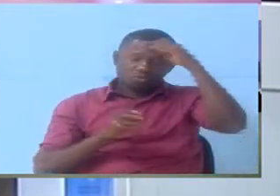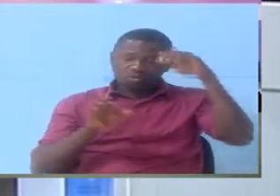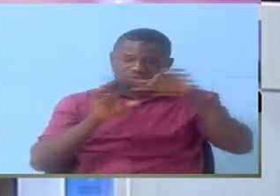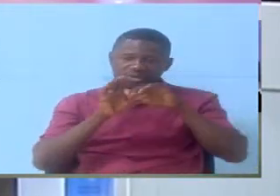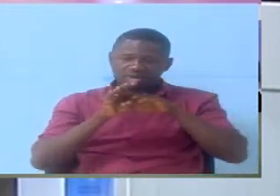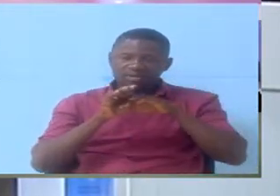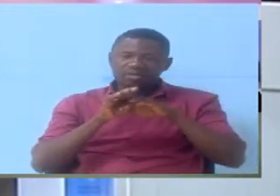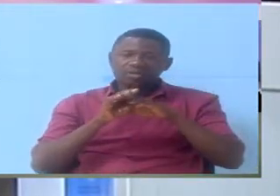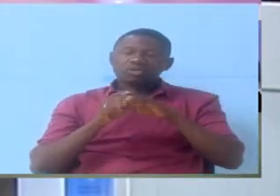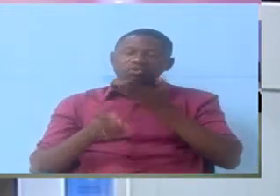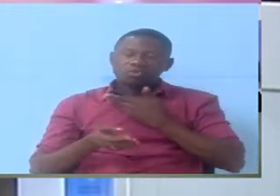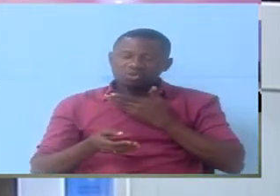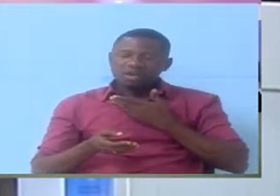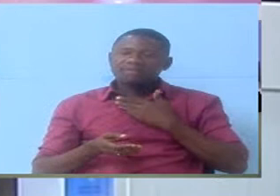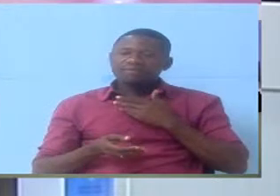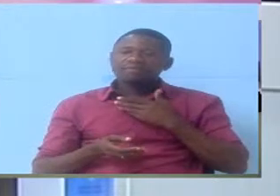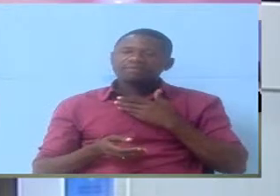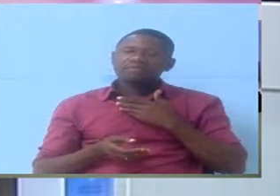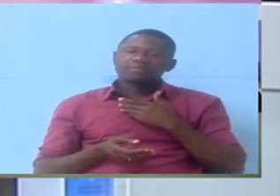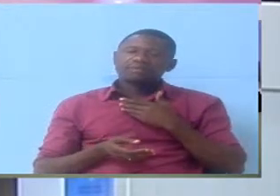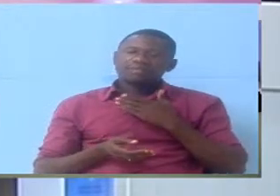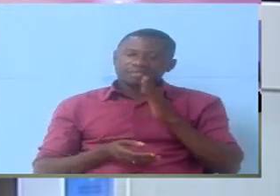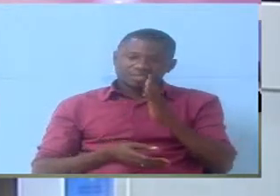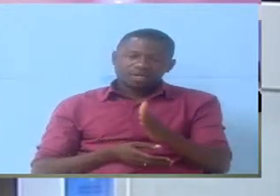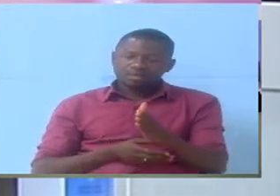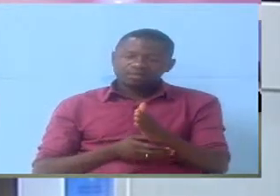you are entitled to what is